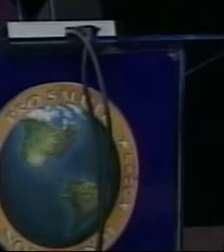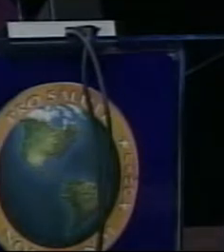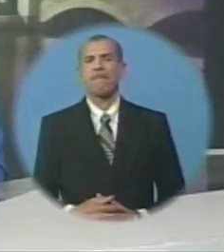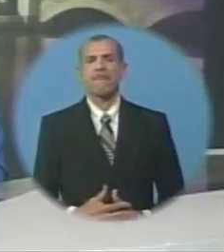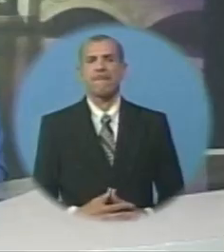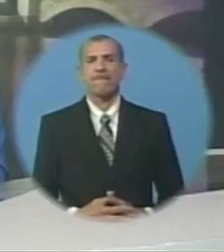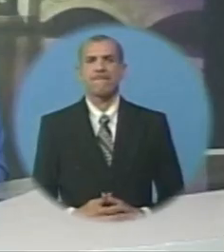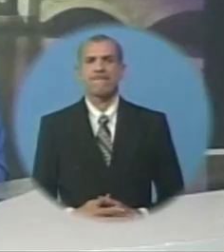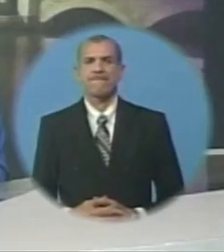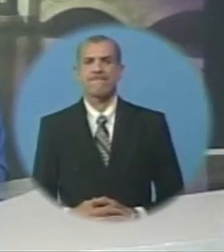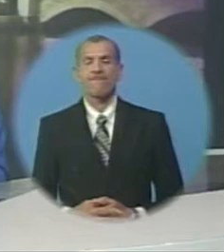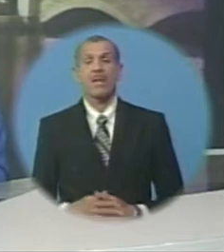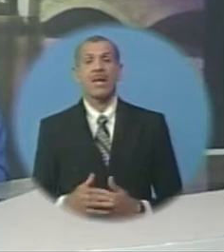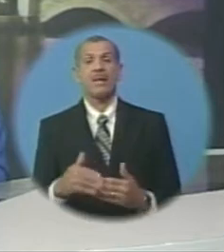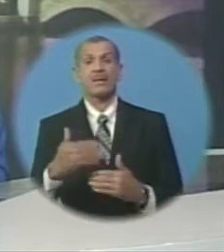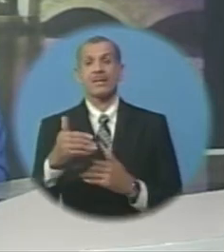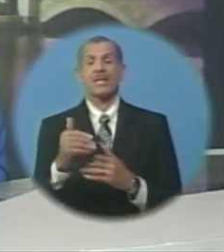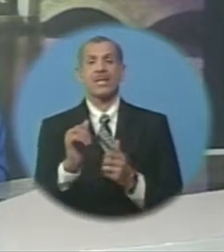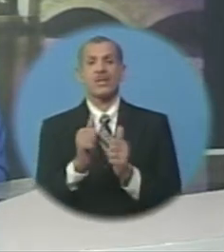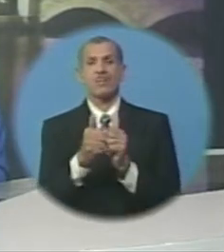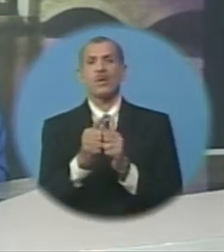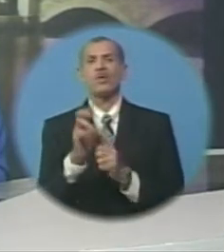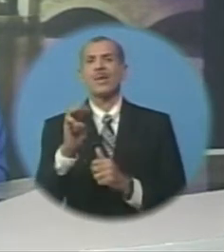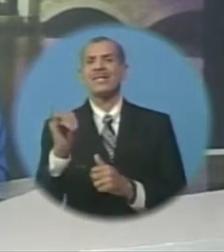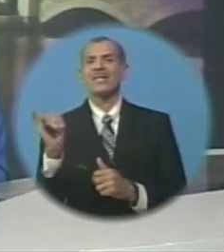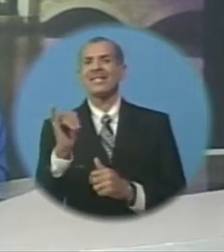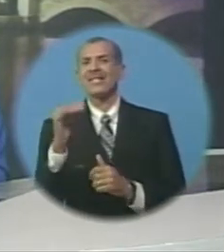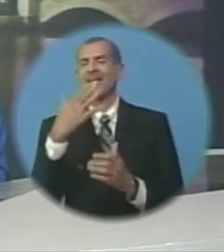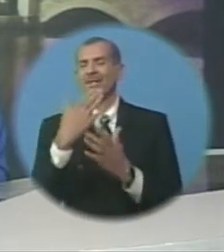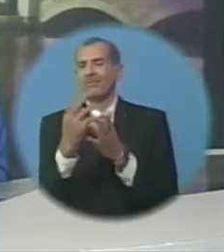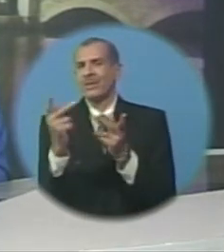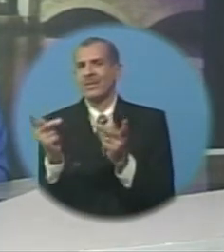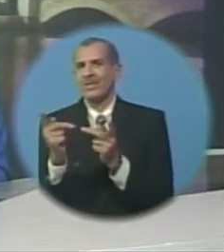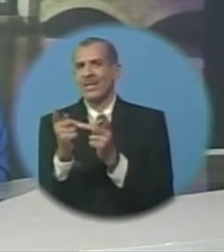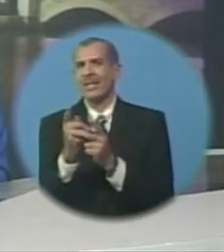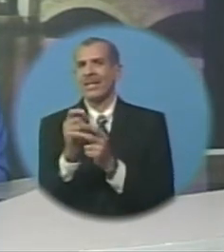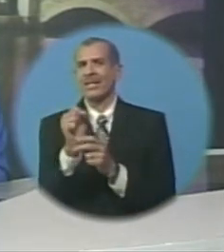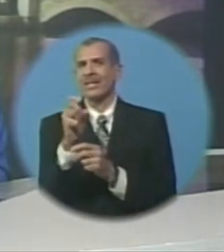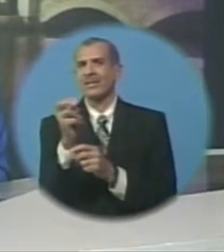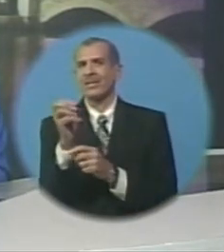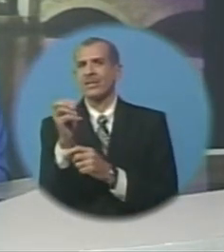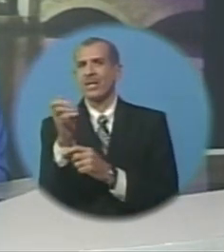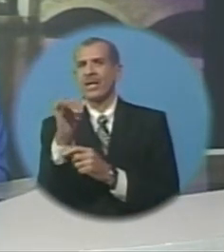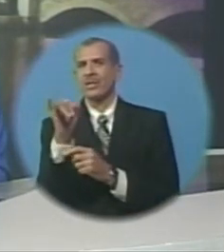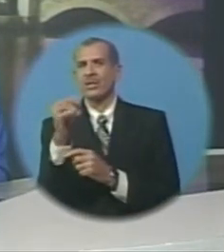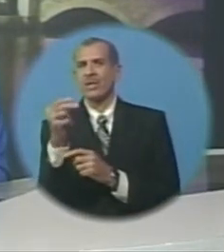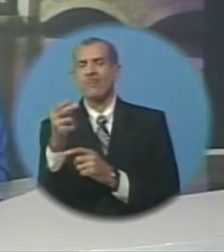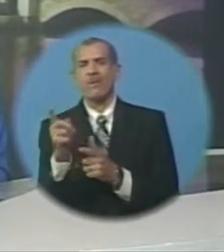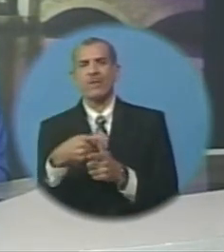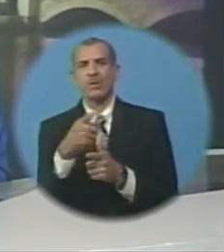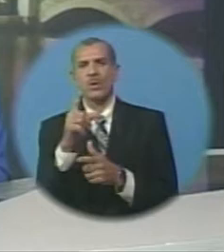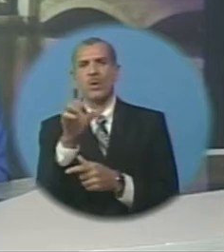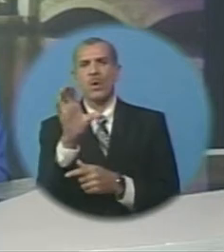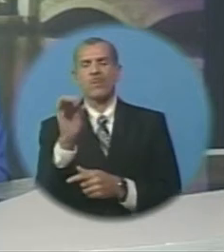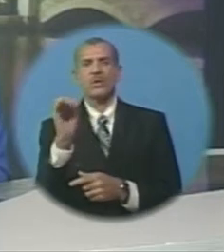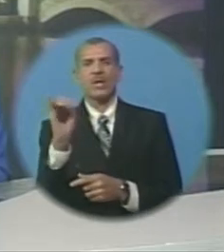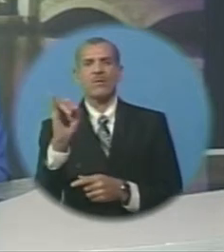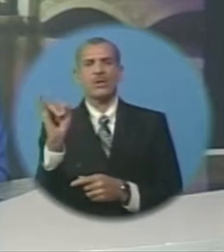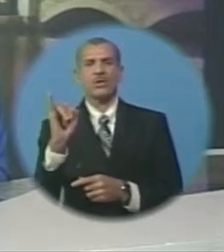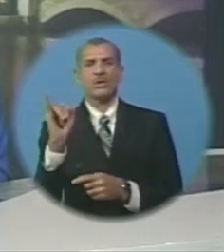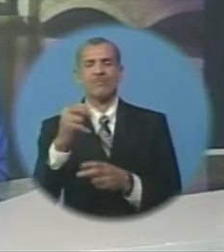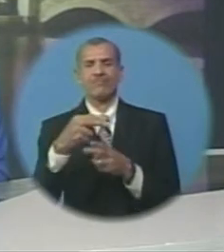society. Ahead in sports, the Windies in a good position in Sharjah, but first here's a tip from Cooperators